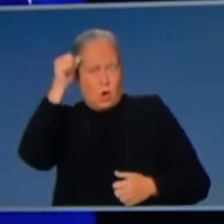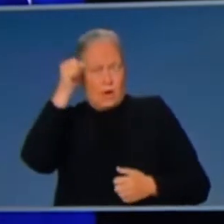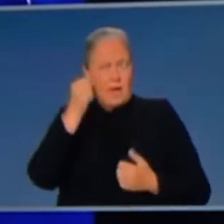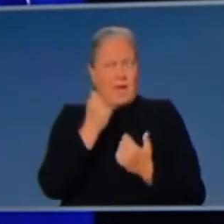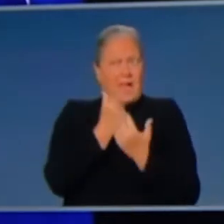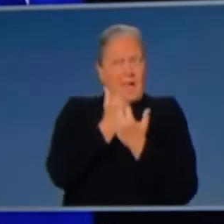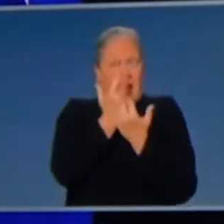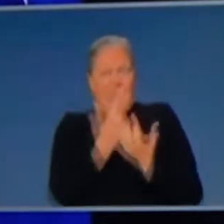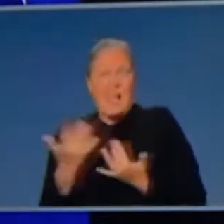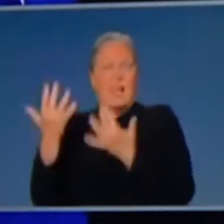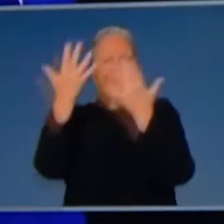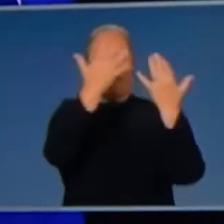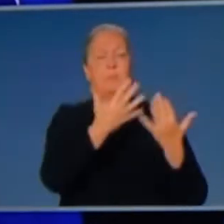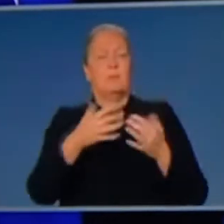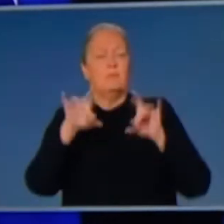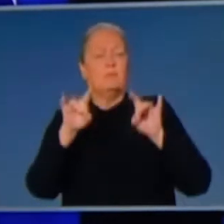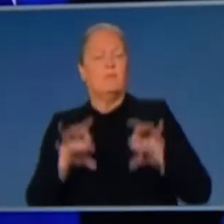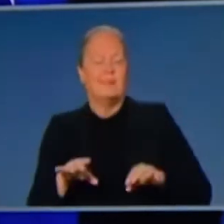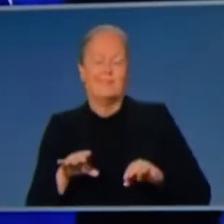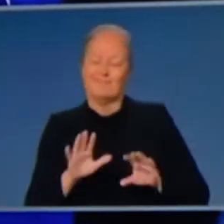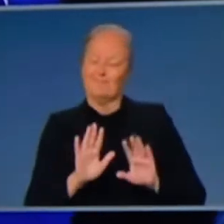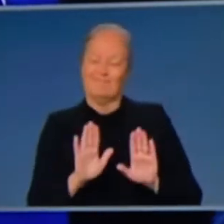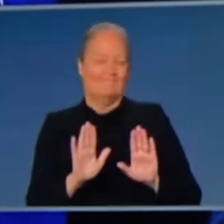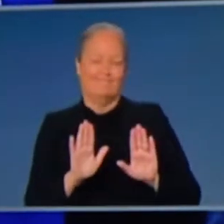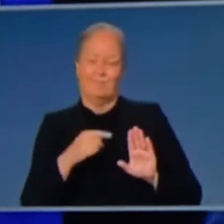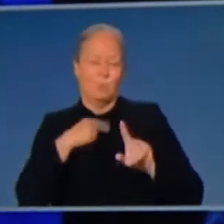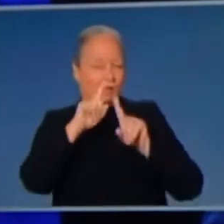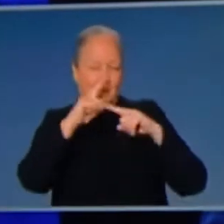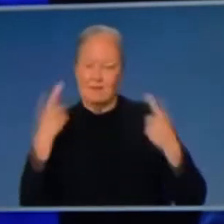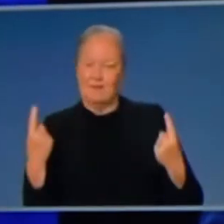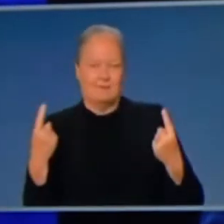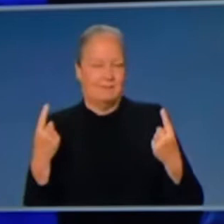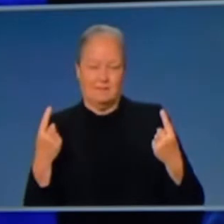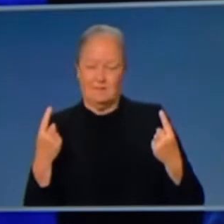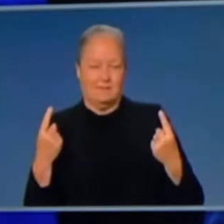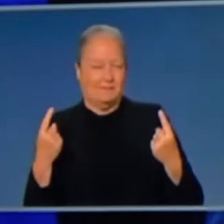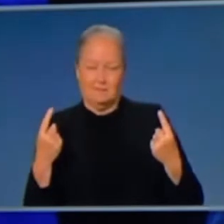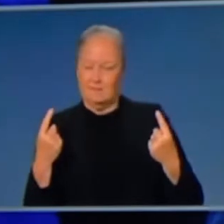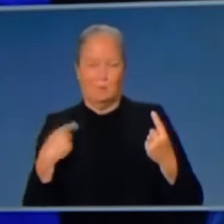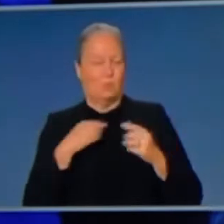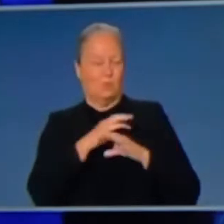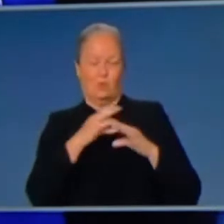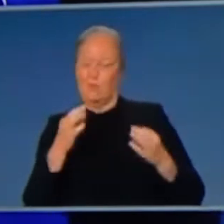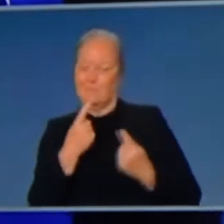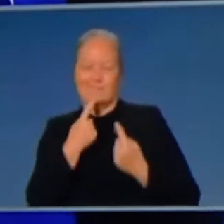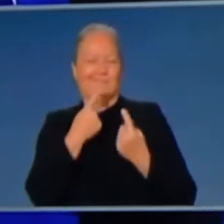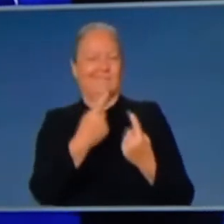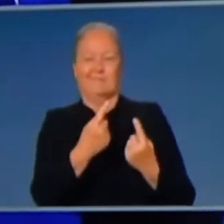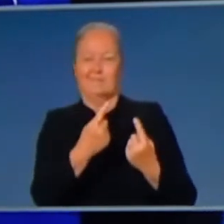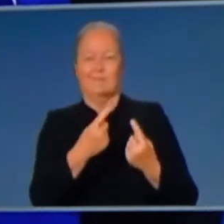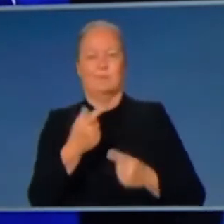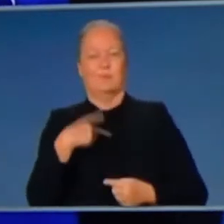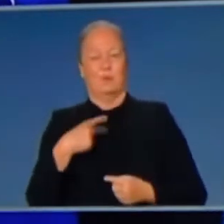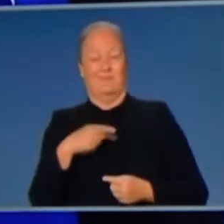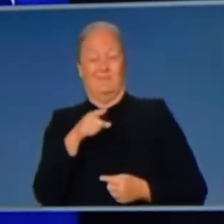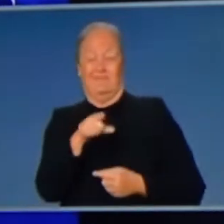being presented today. And I would urge those who are reporting on it not to present it in that light. It would be misleading.